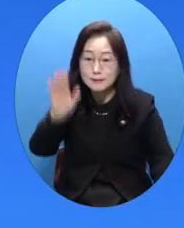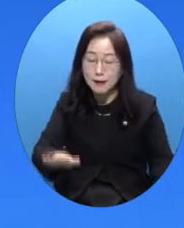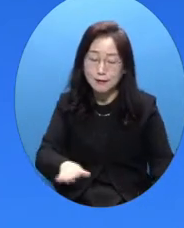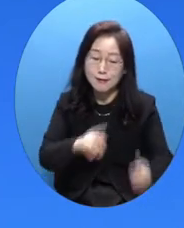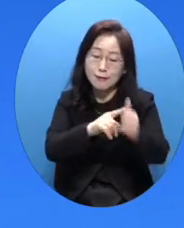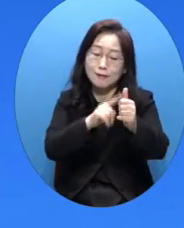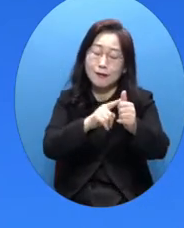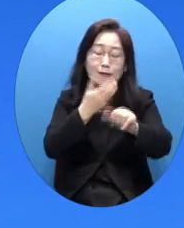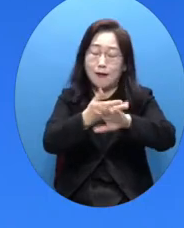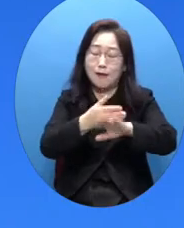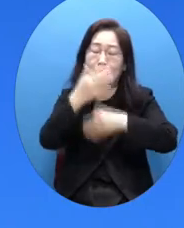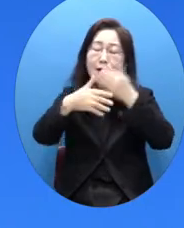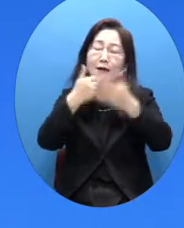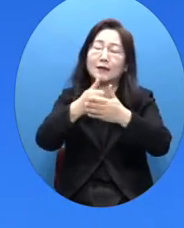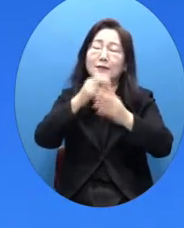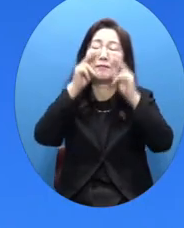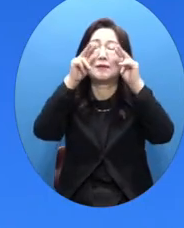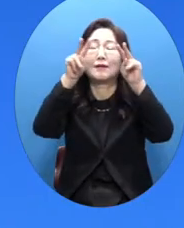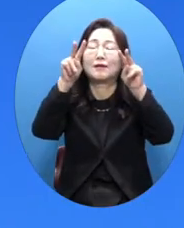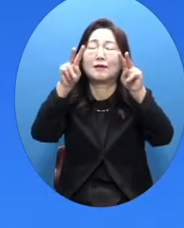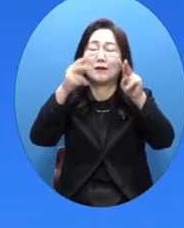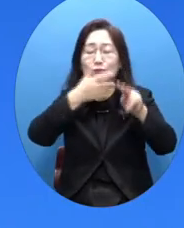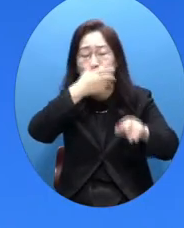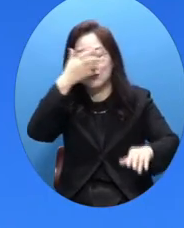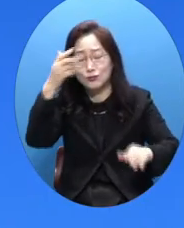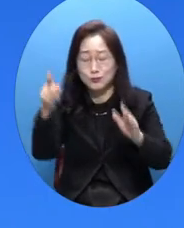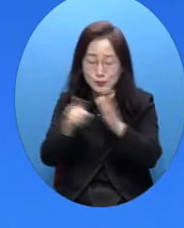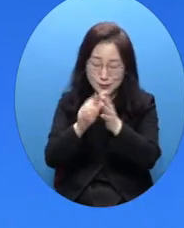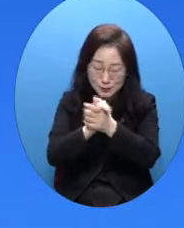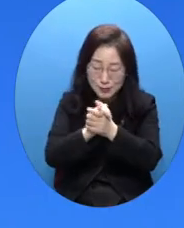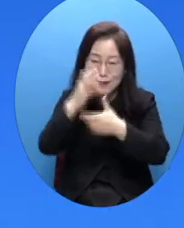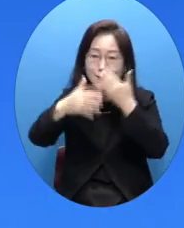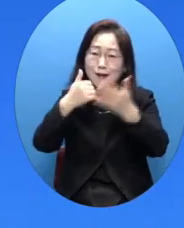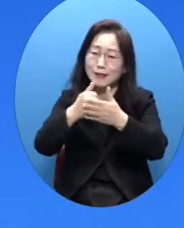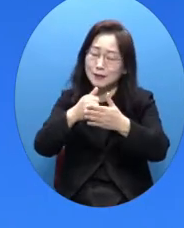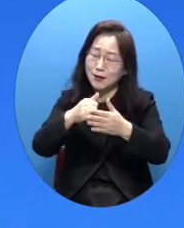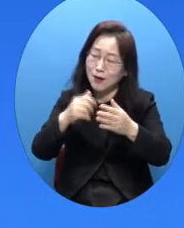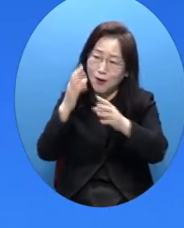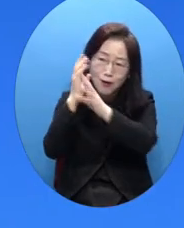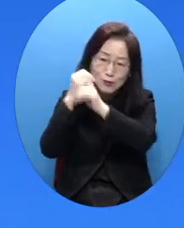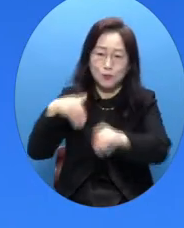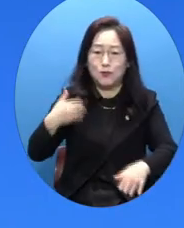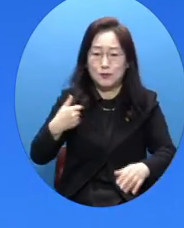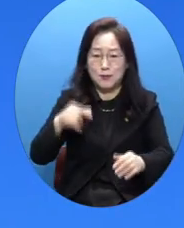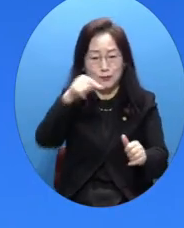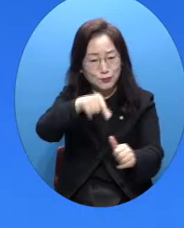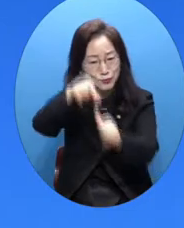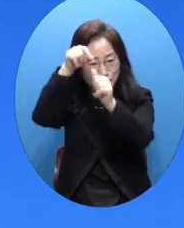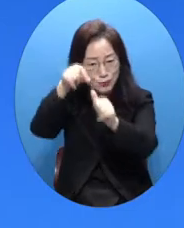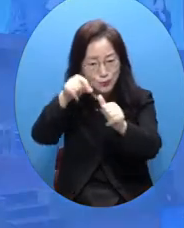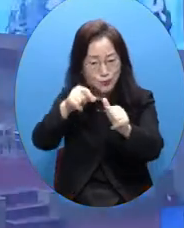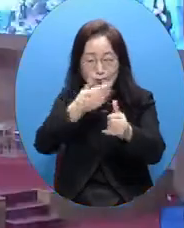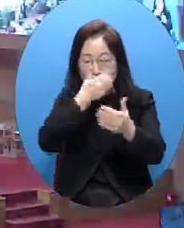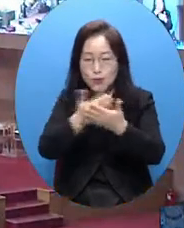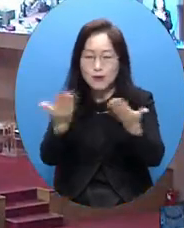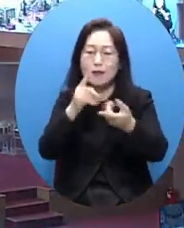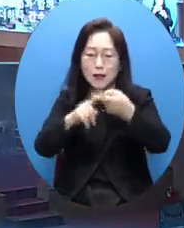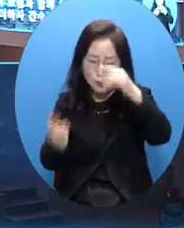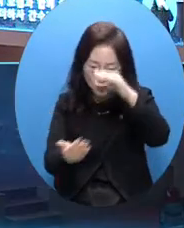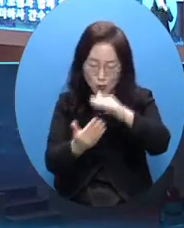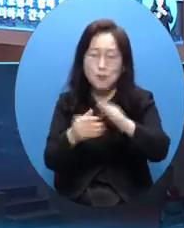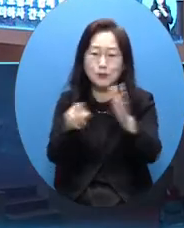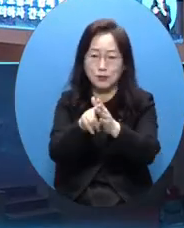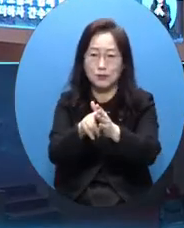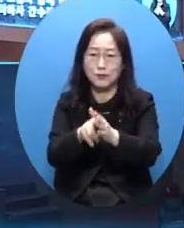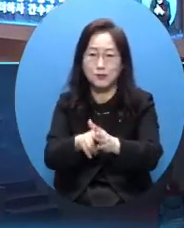even in prison so many people in the prison was a fell into despair he will lift me up someday he will use me as his